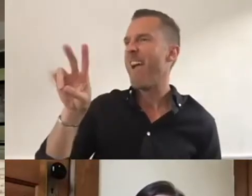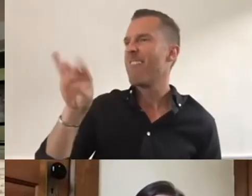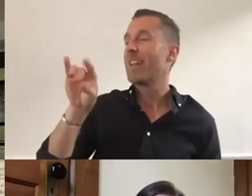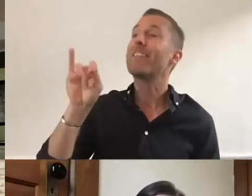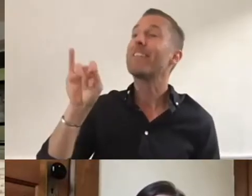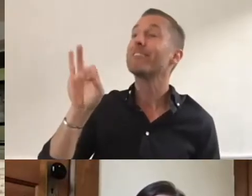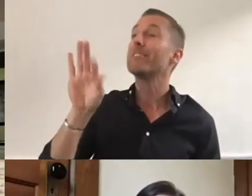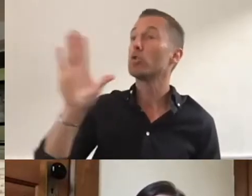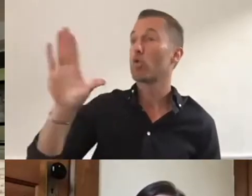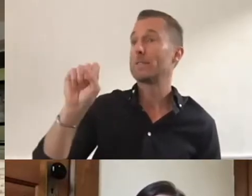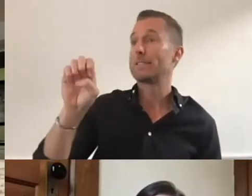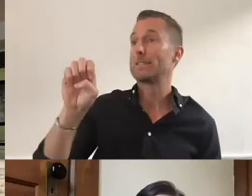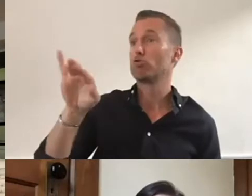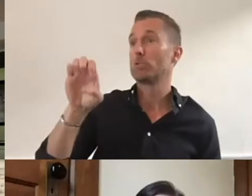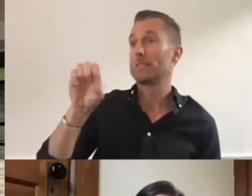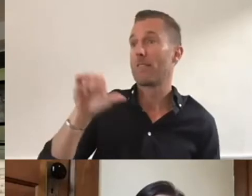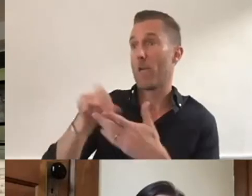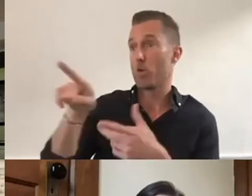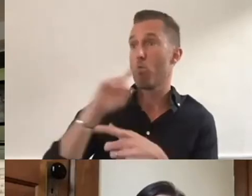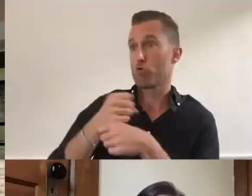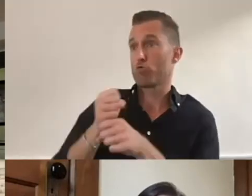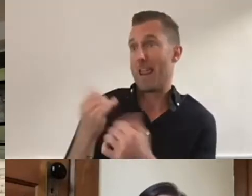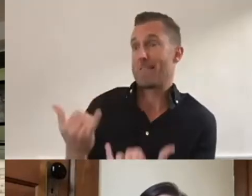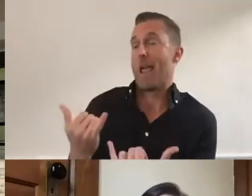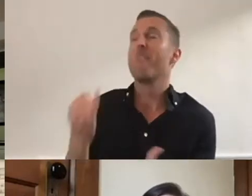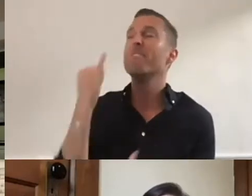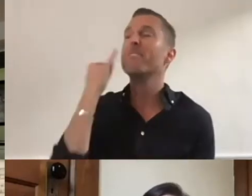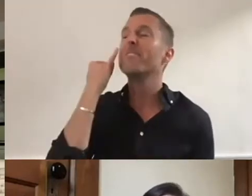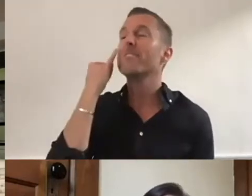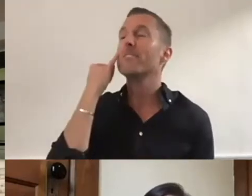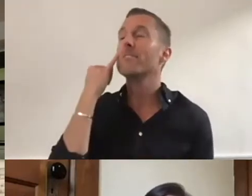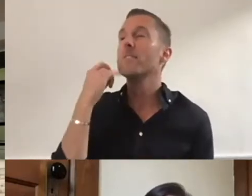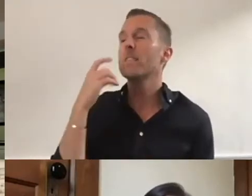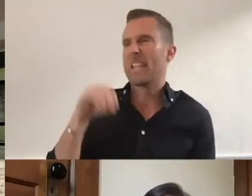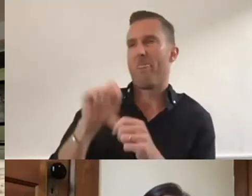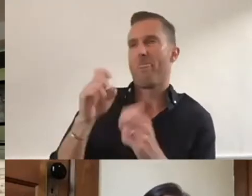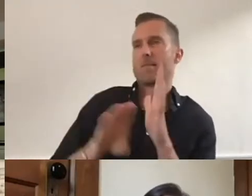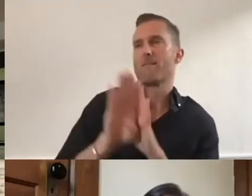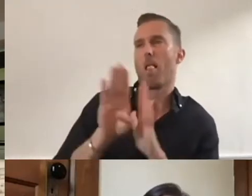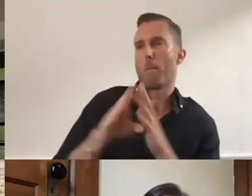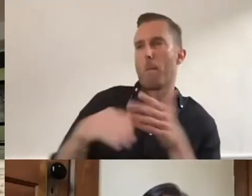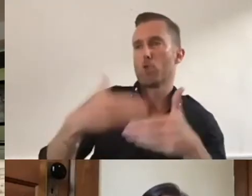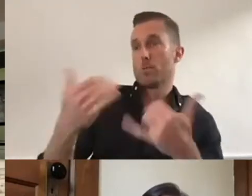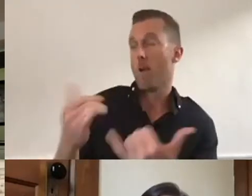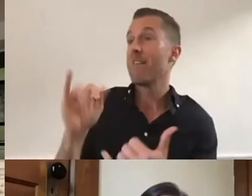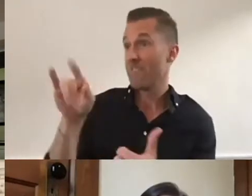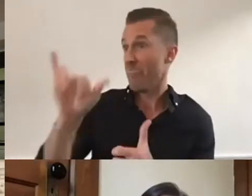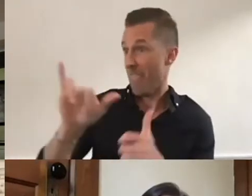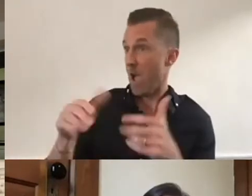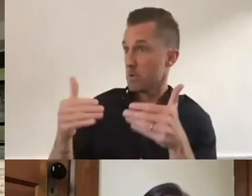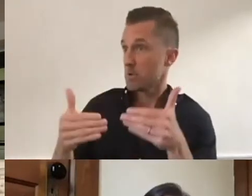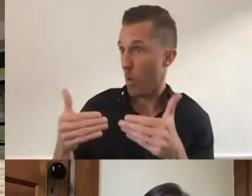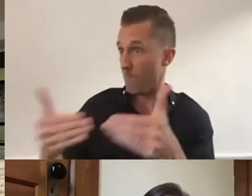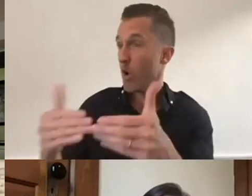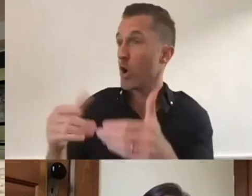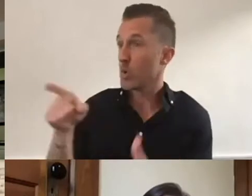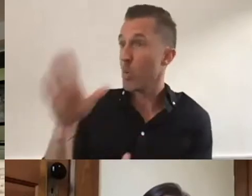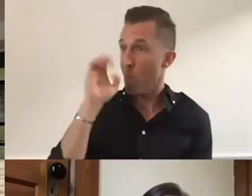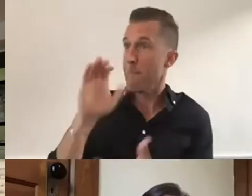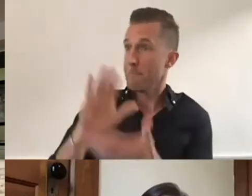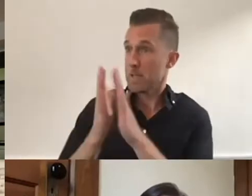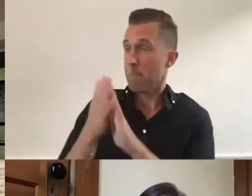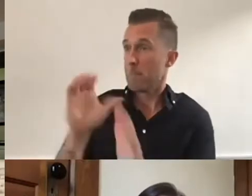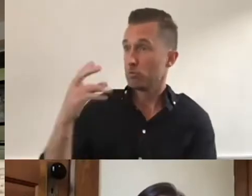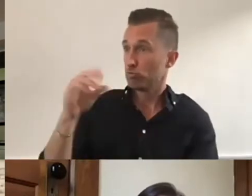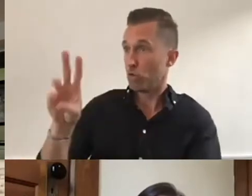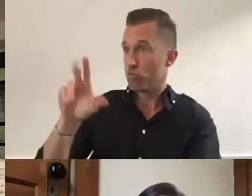the show that you are creating now, that's in the development pipeline, if that goes forward, you're going to be the showrunner of it, and you're going to